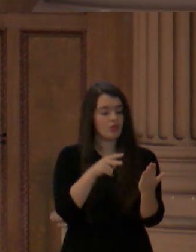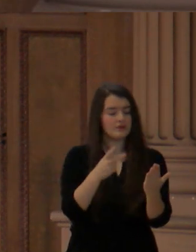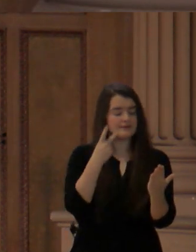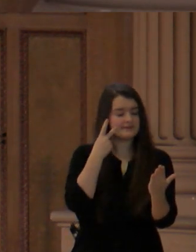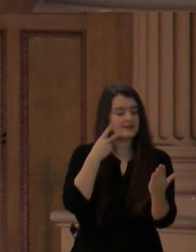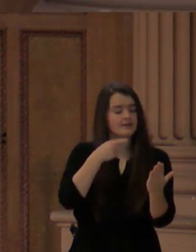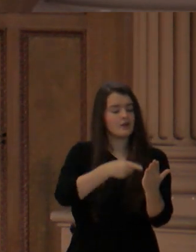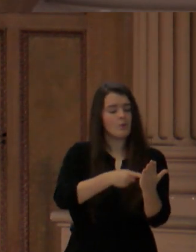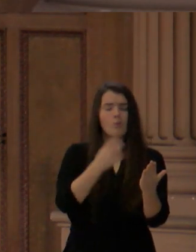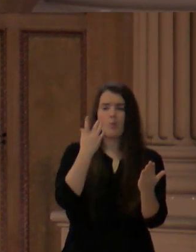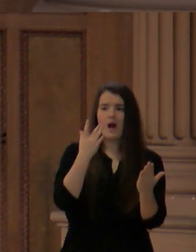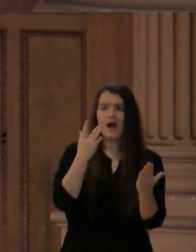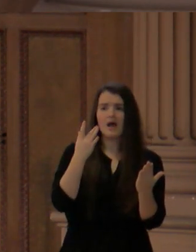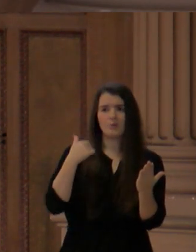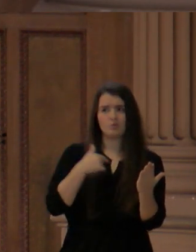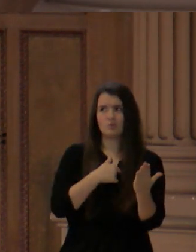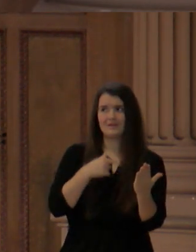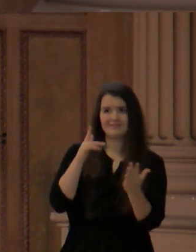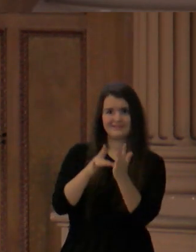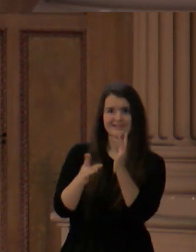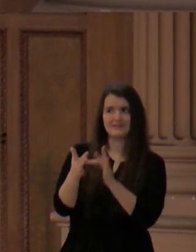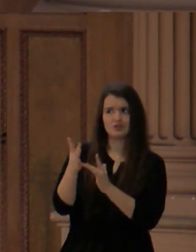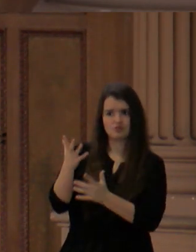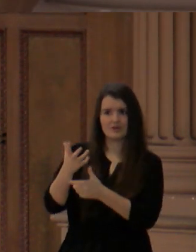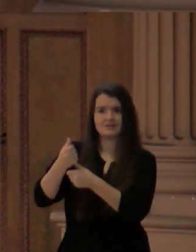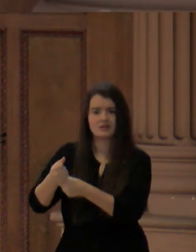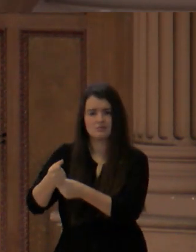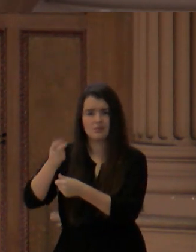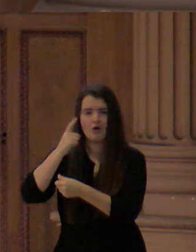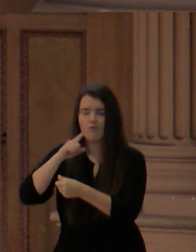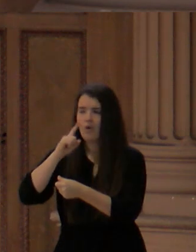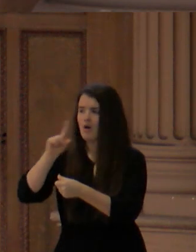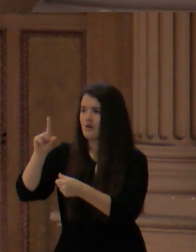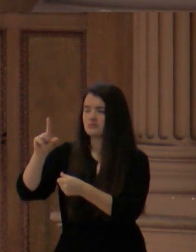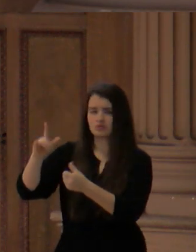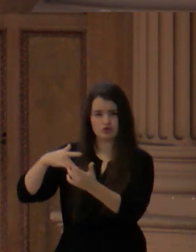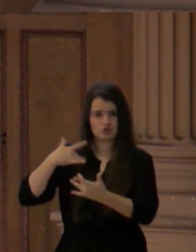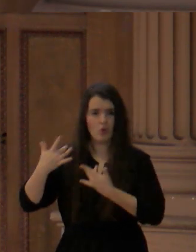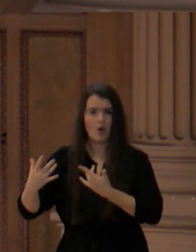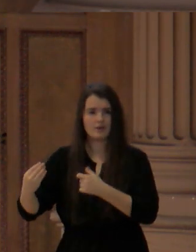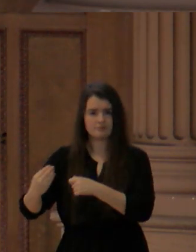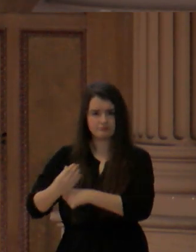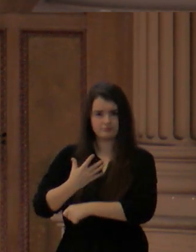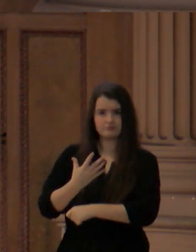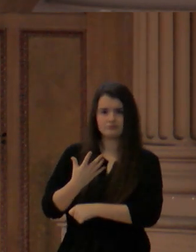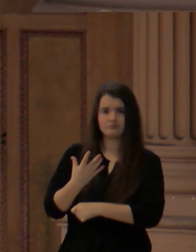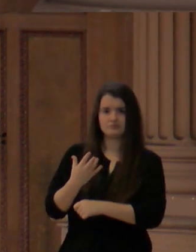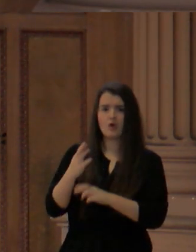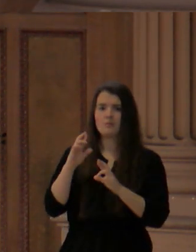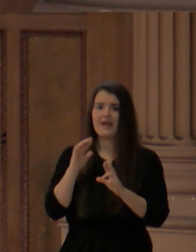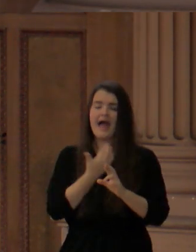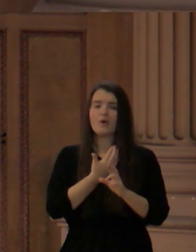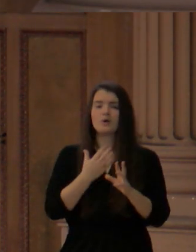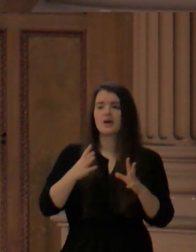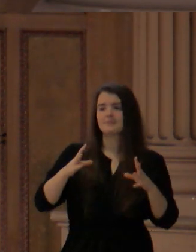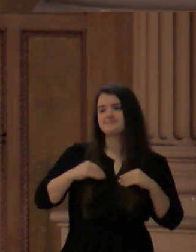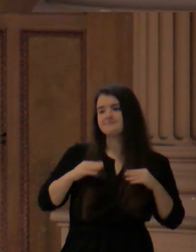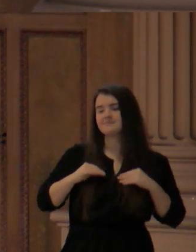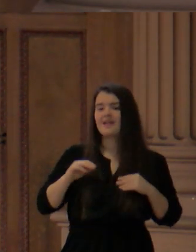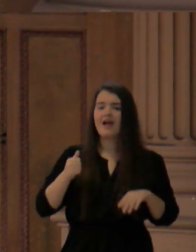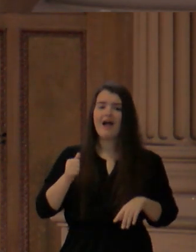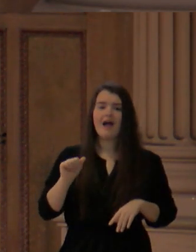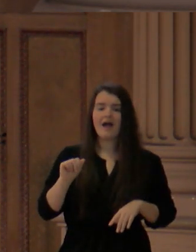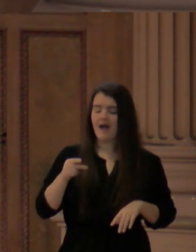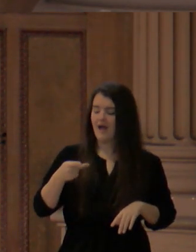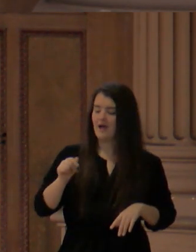as a source of joy. And hopefully the way that we can break up our apathy and the indifference that creeps into our spiritual